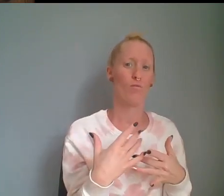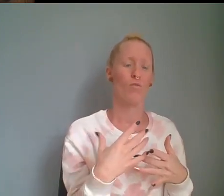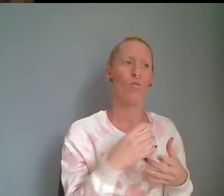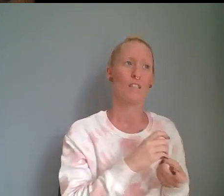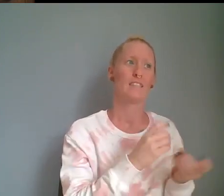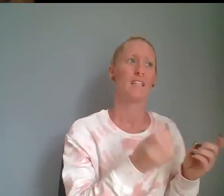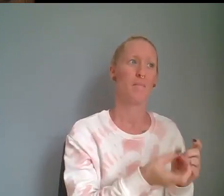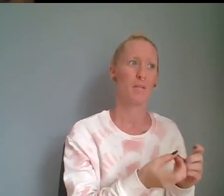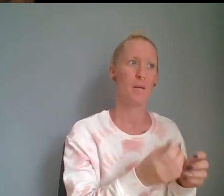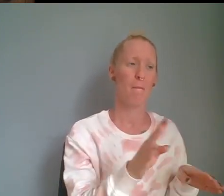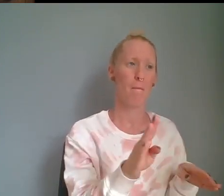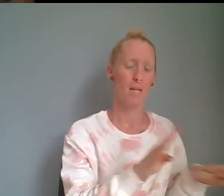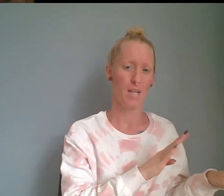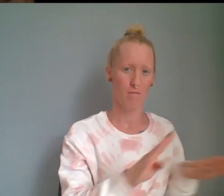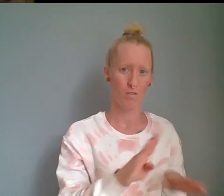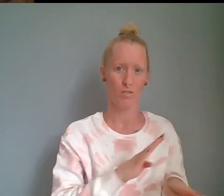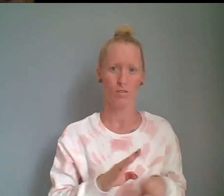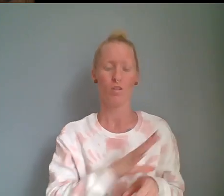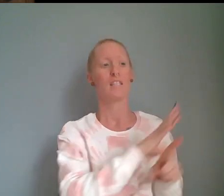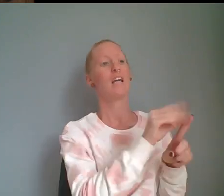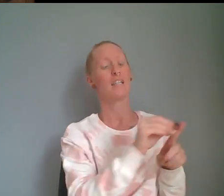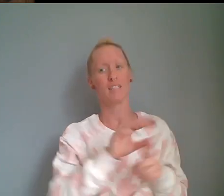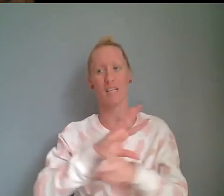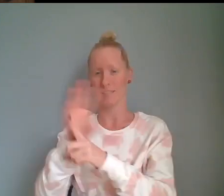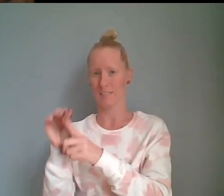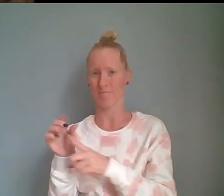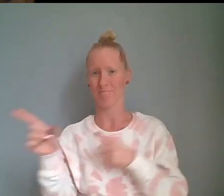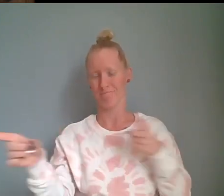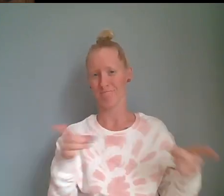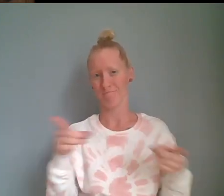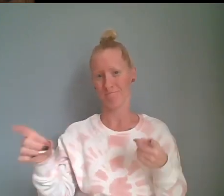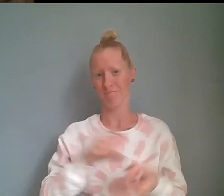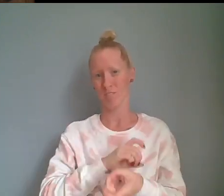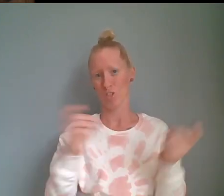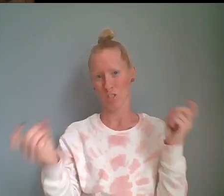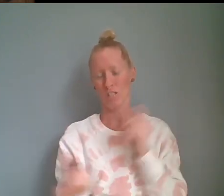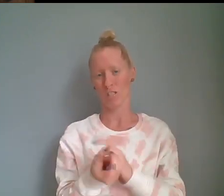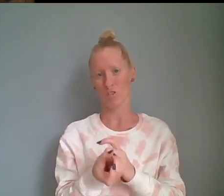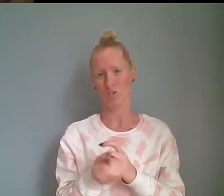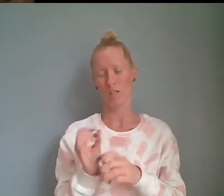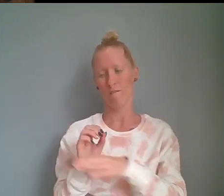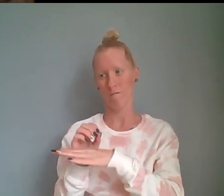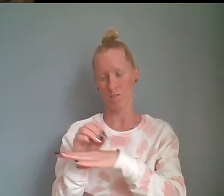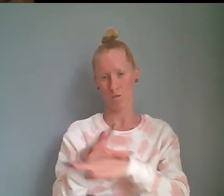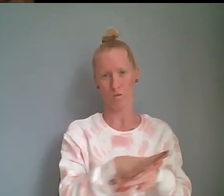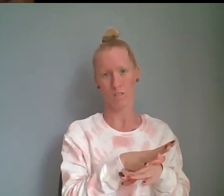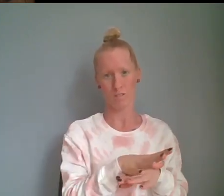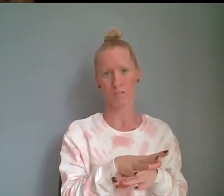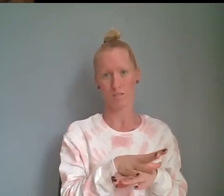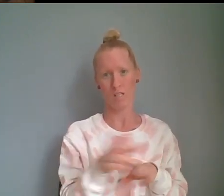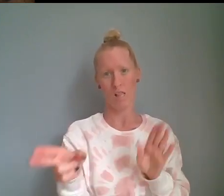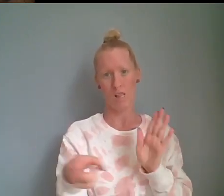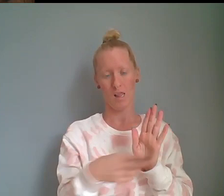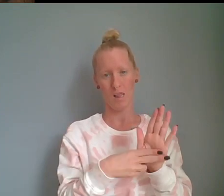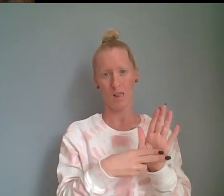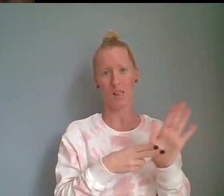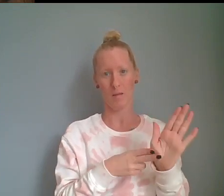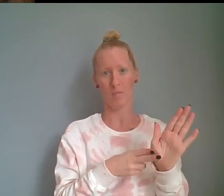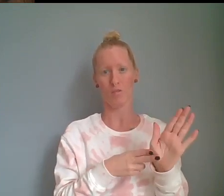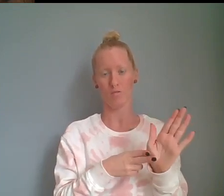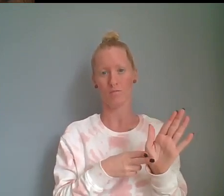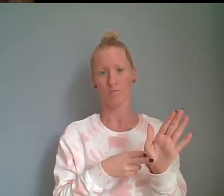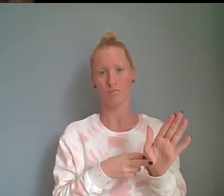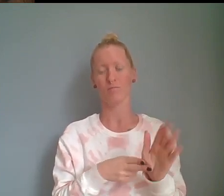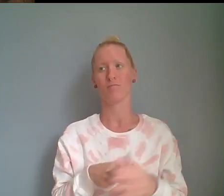the context in which you exhibit a particular behavior also can heavily influence whether it gets labeled by others